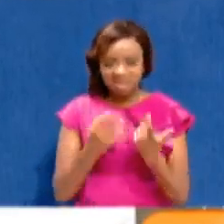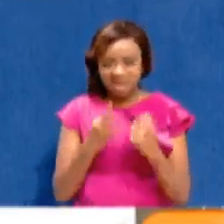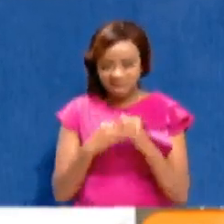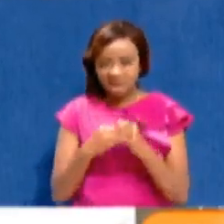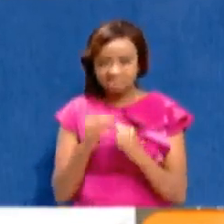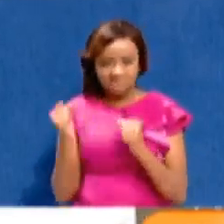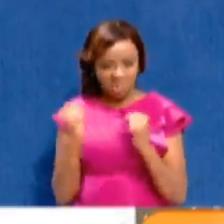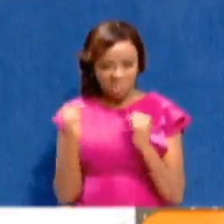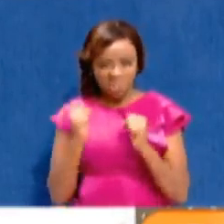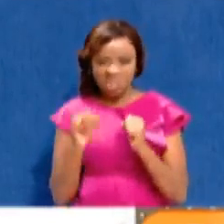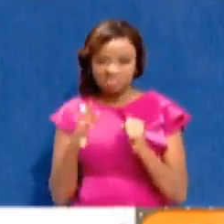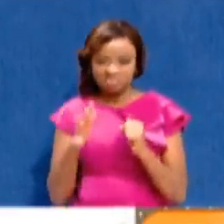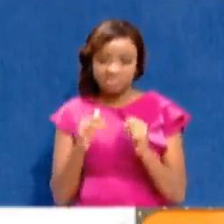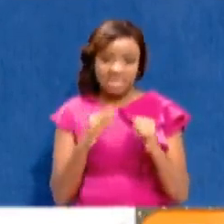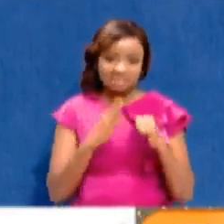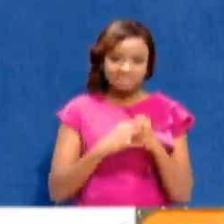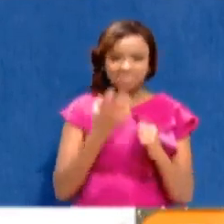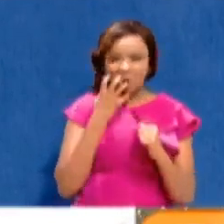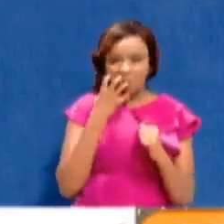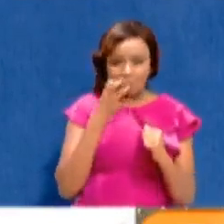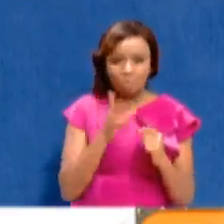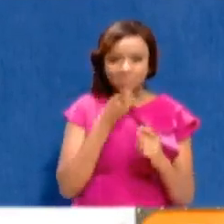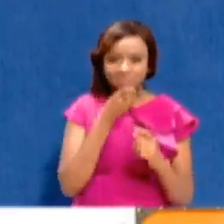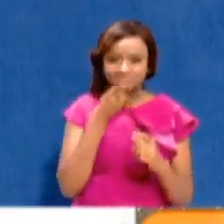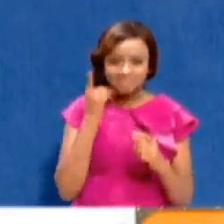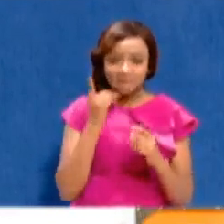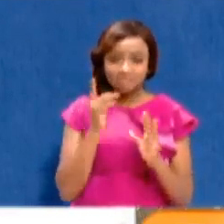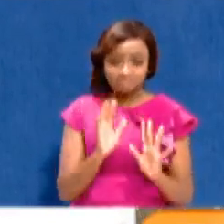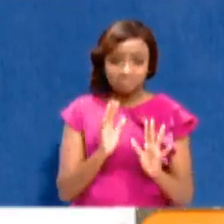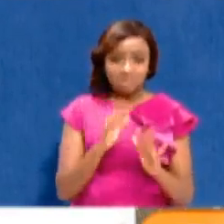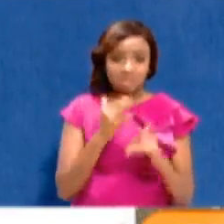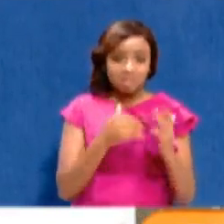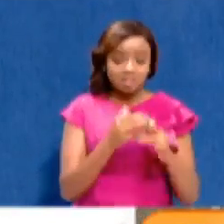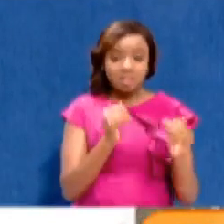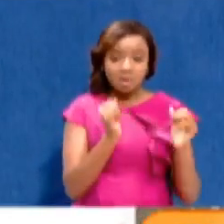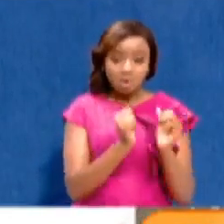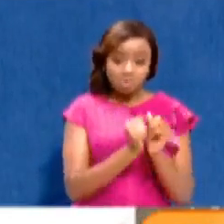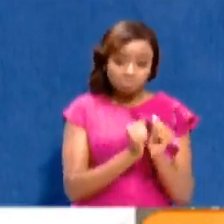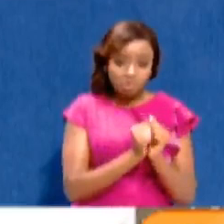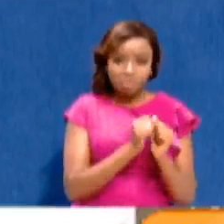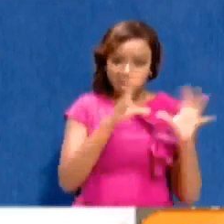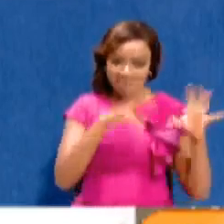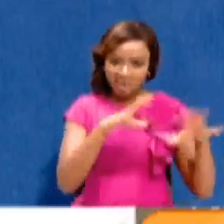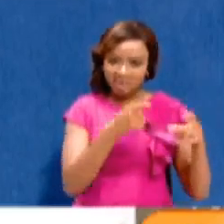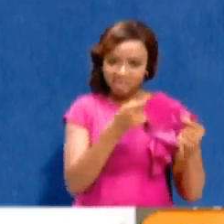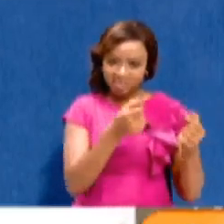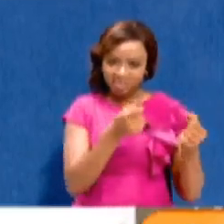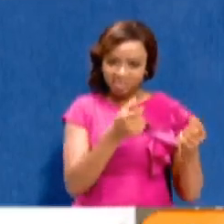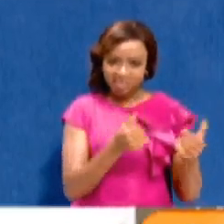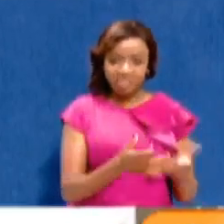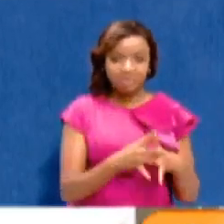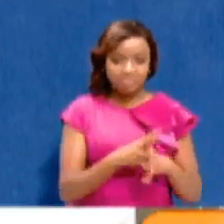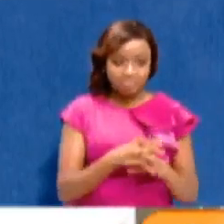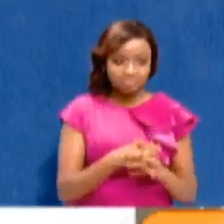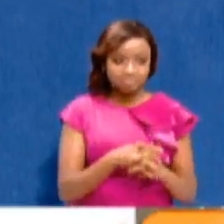winter months. It's cold. September is typically hot and dry, which paves way for the short rain season, whose onset begins